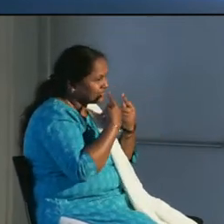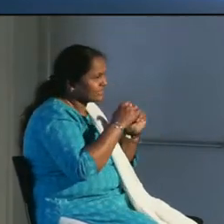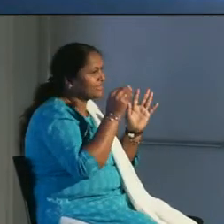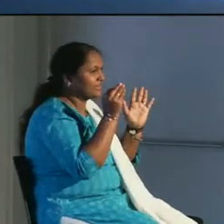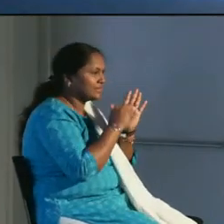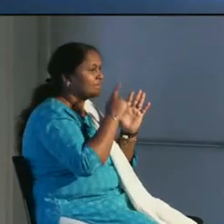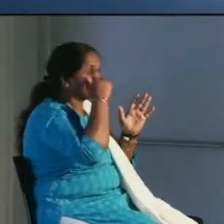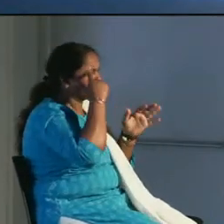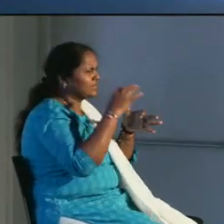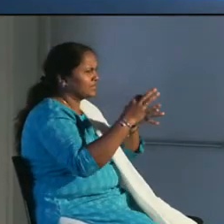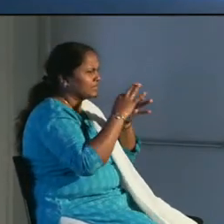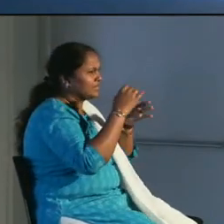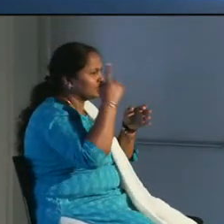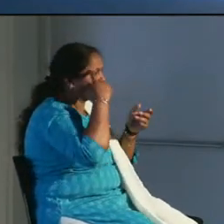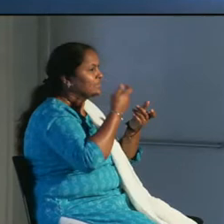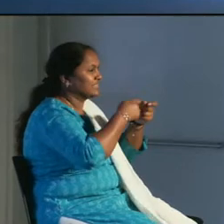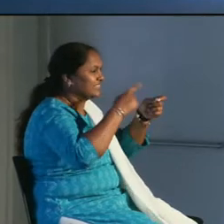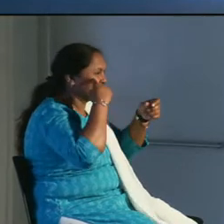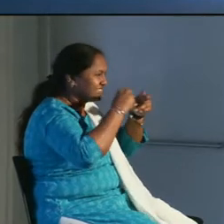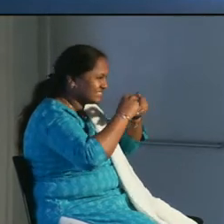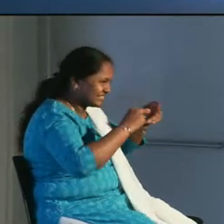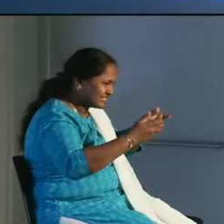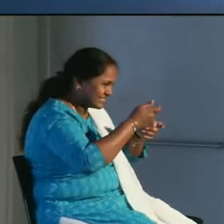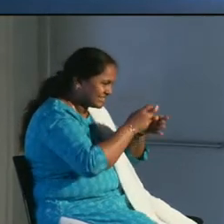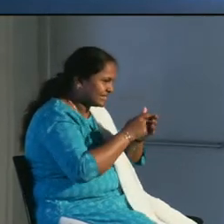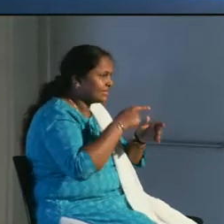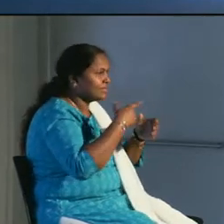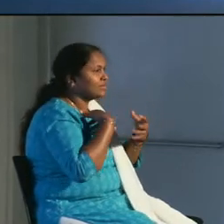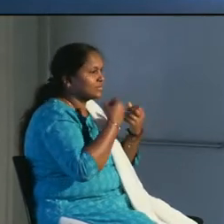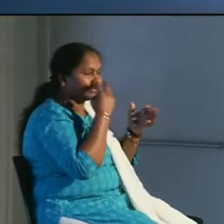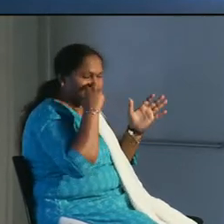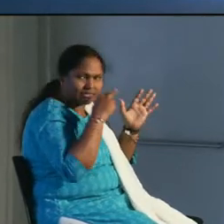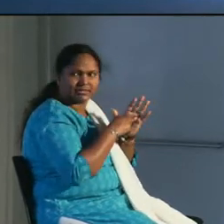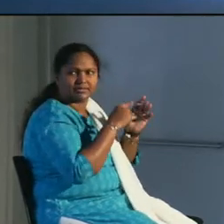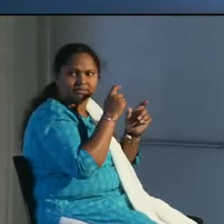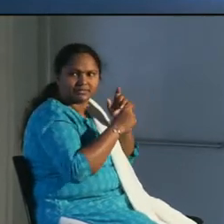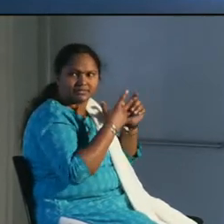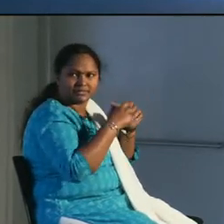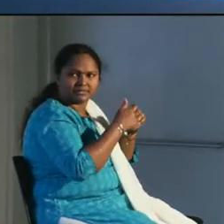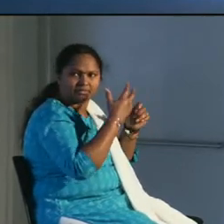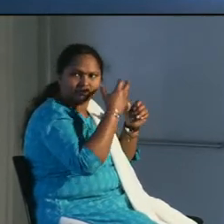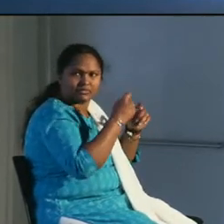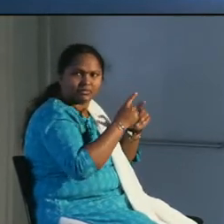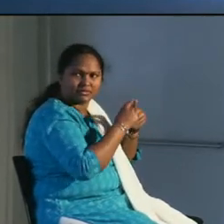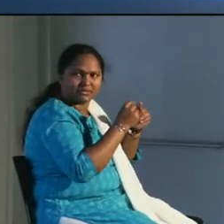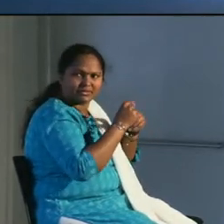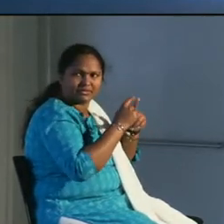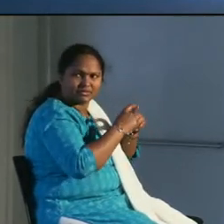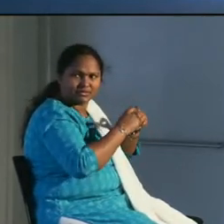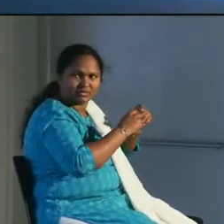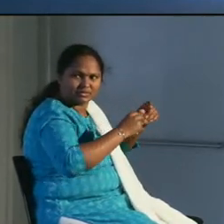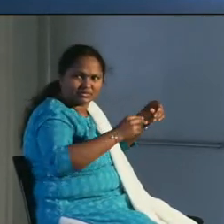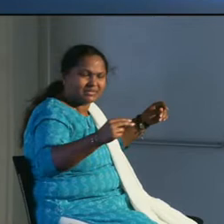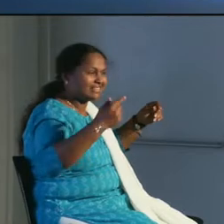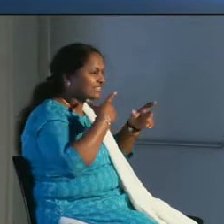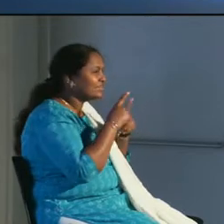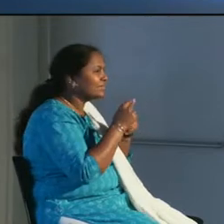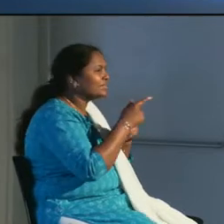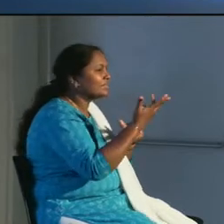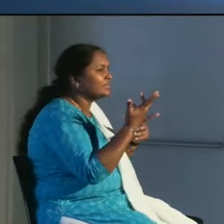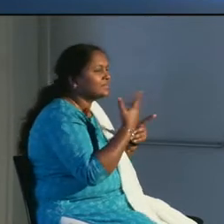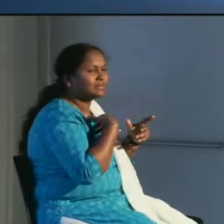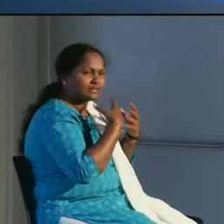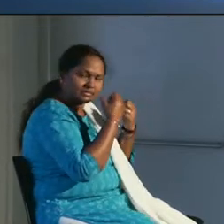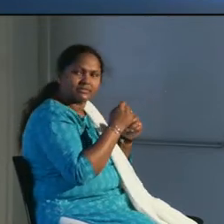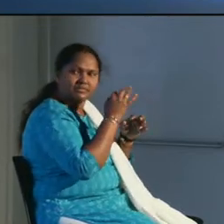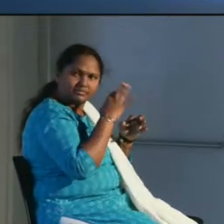that sentiment out onto the streets and to see. And I also want to play with the idea of what we do with a really long wall. And how